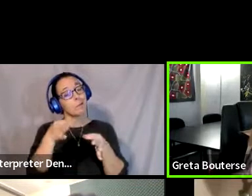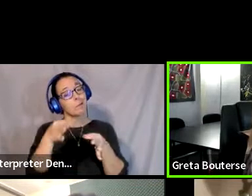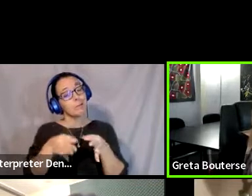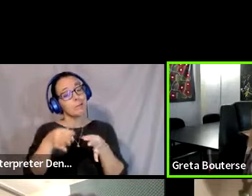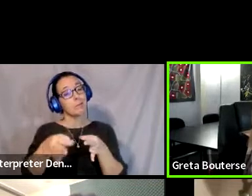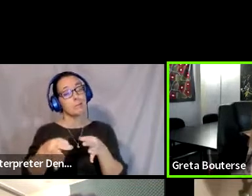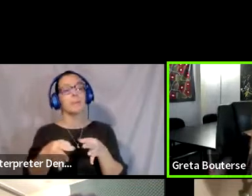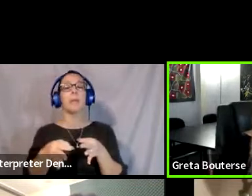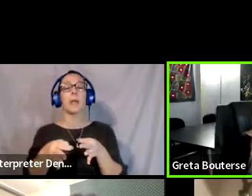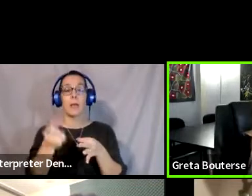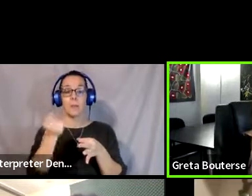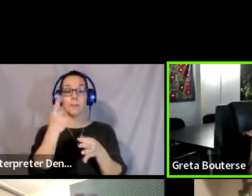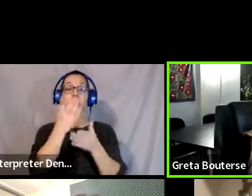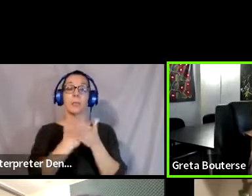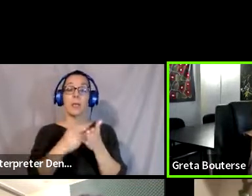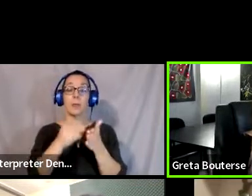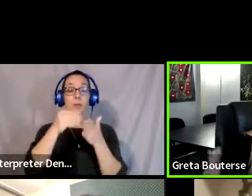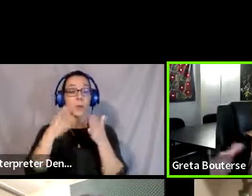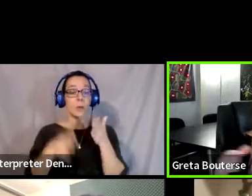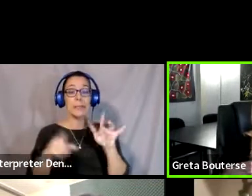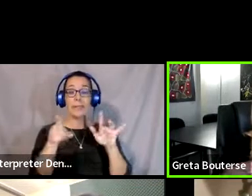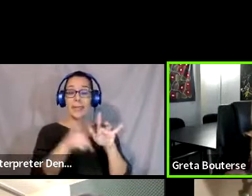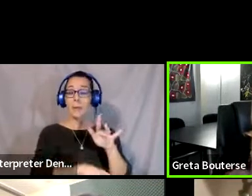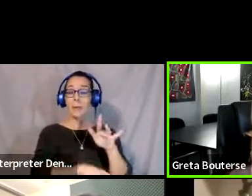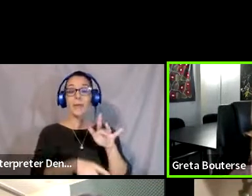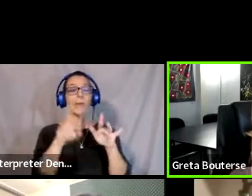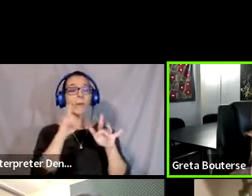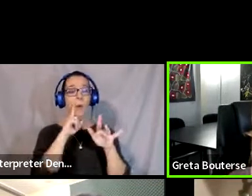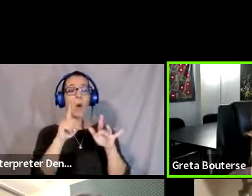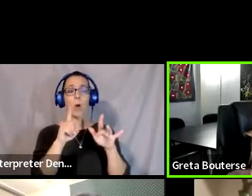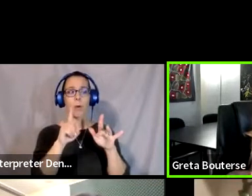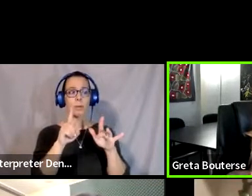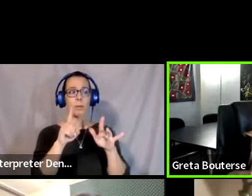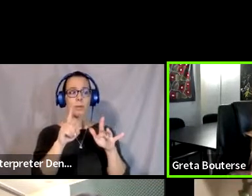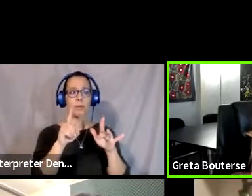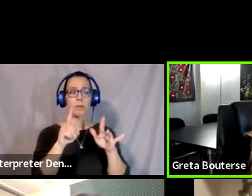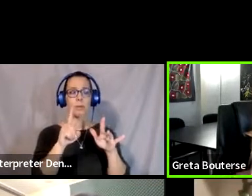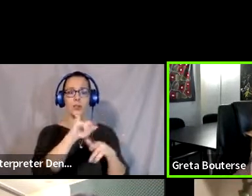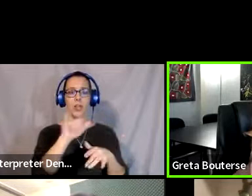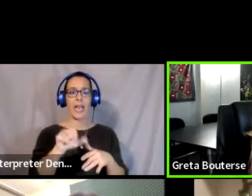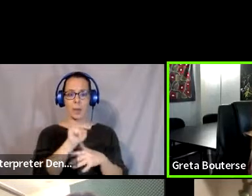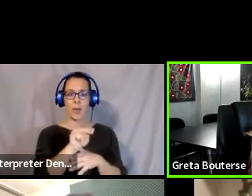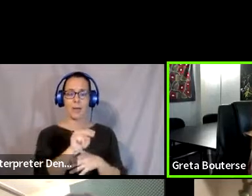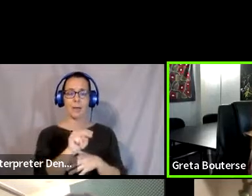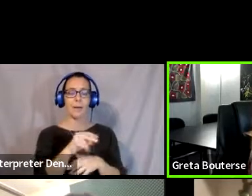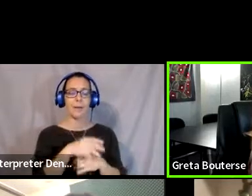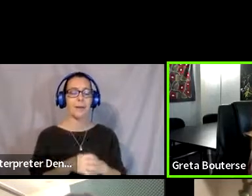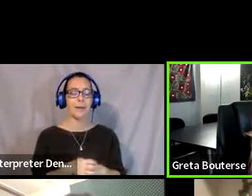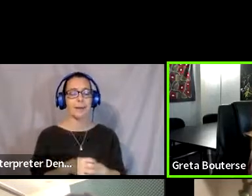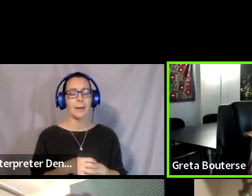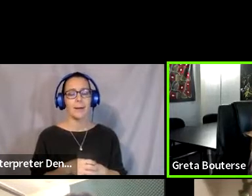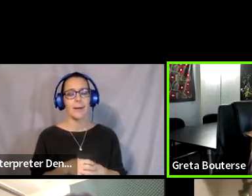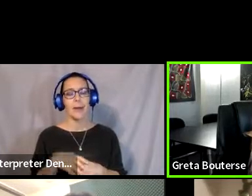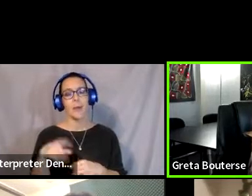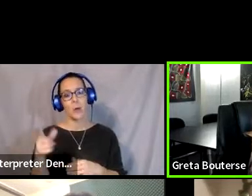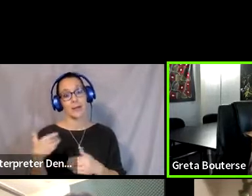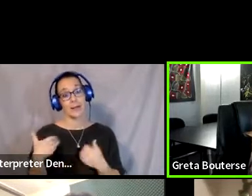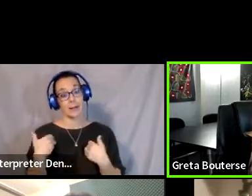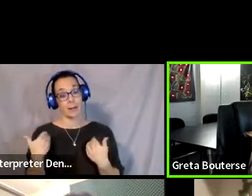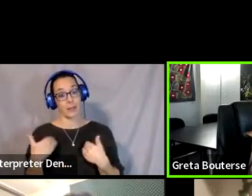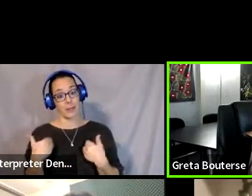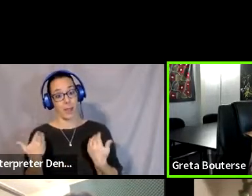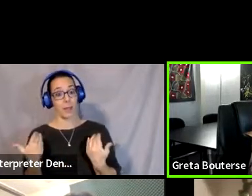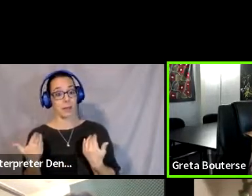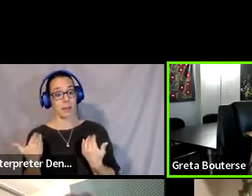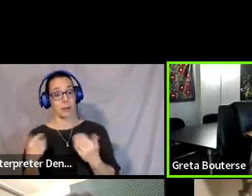out for a lot of January, and some of our teachers, especially in the younger grades, who really use the January assessments,